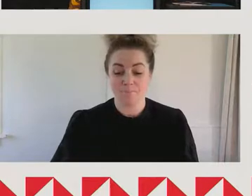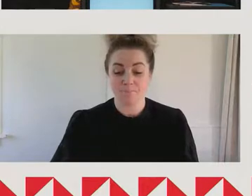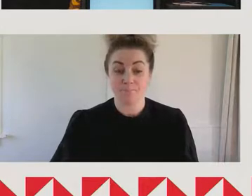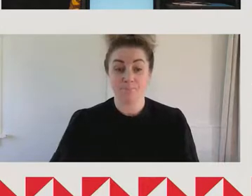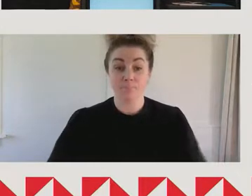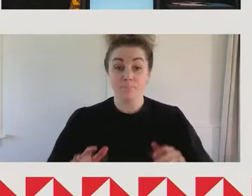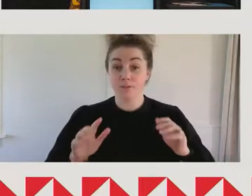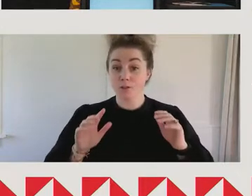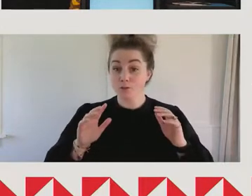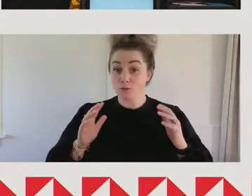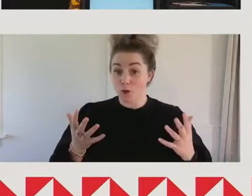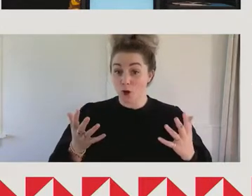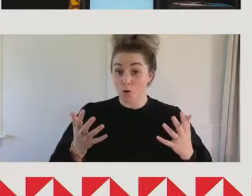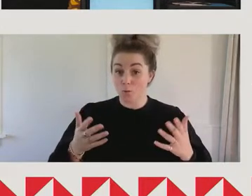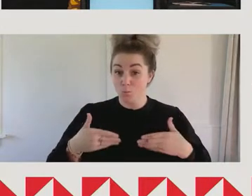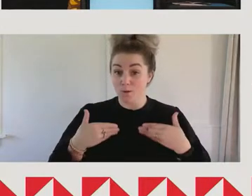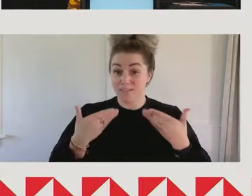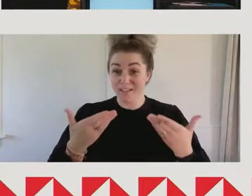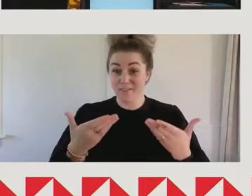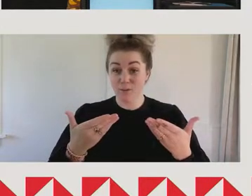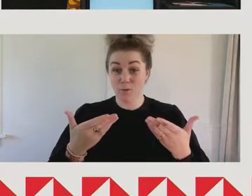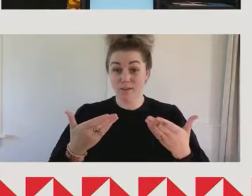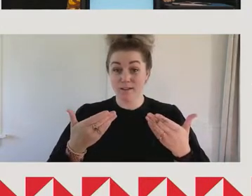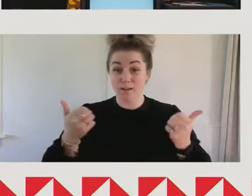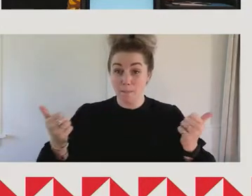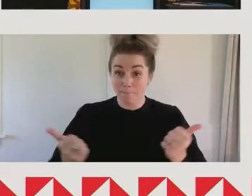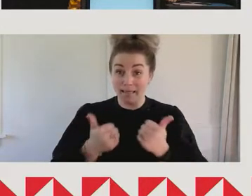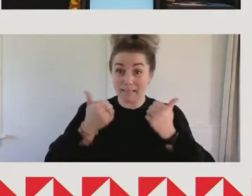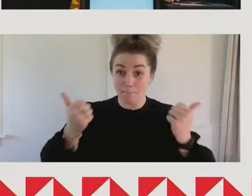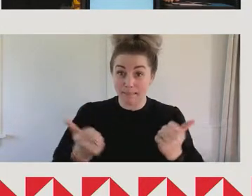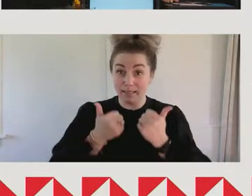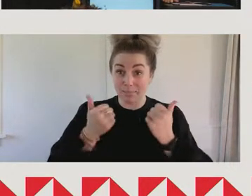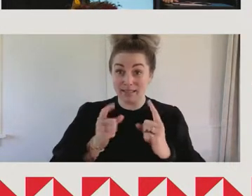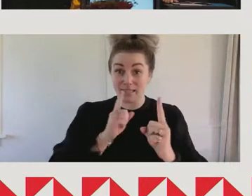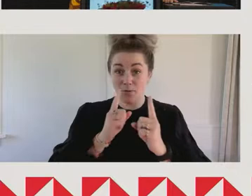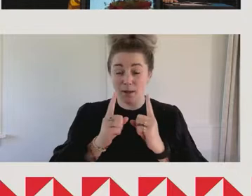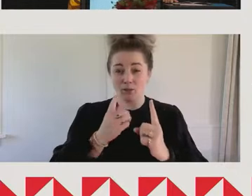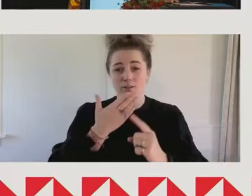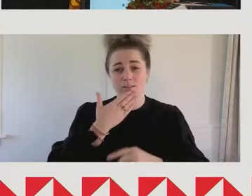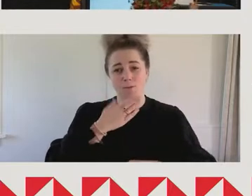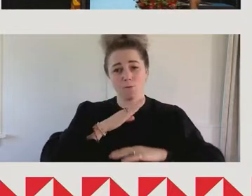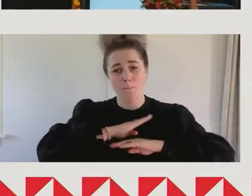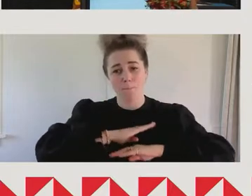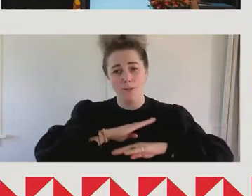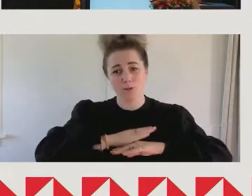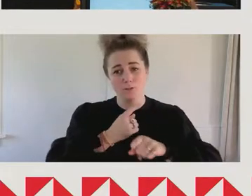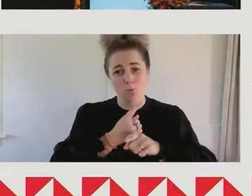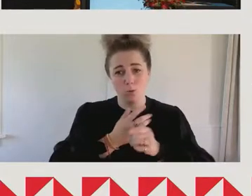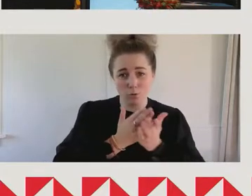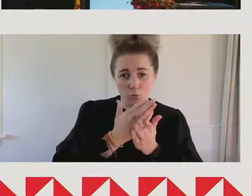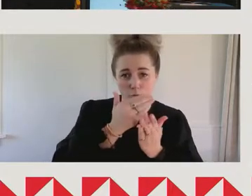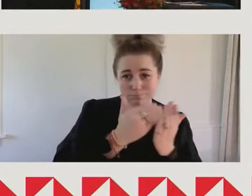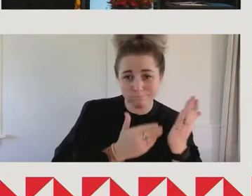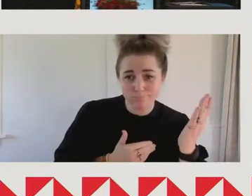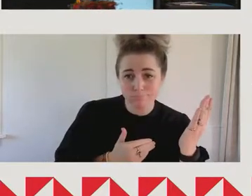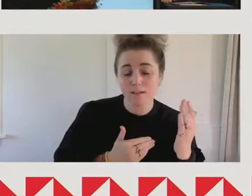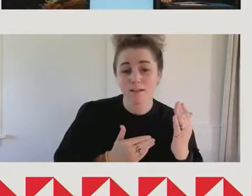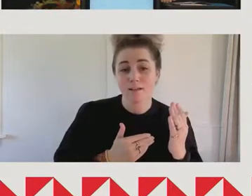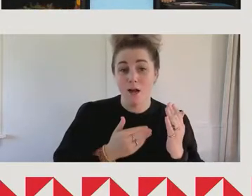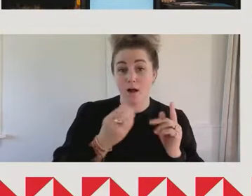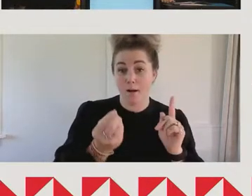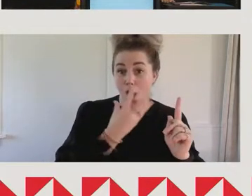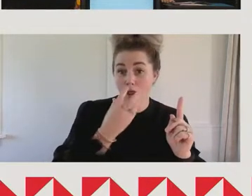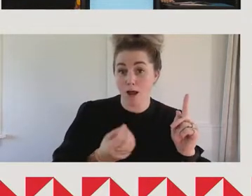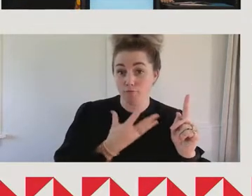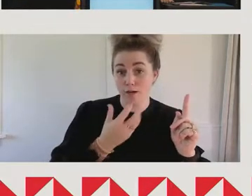so we've given you like a massive amount of information and thank you for your patience as we've talked through that this has been a highlight reel for the